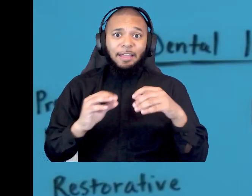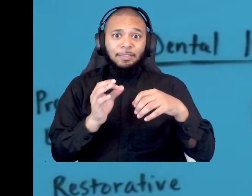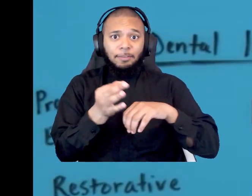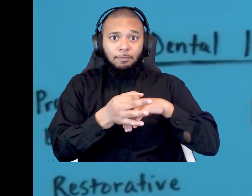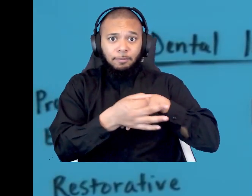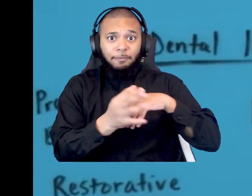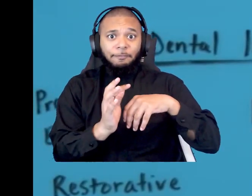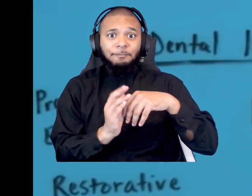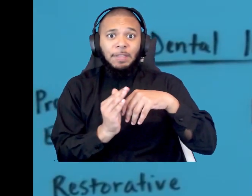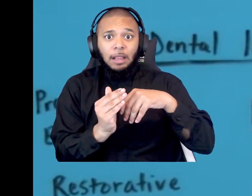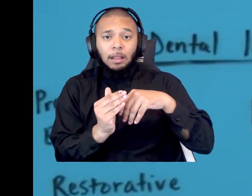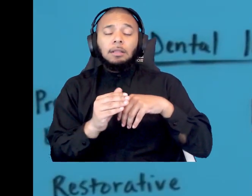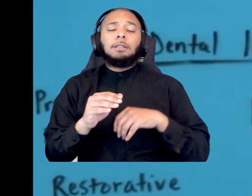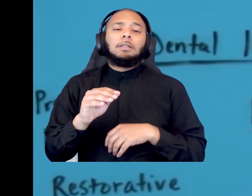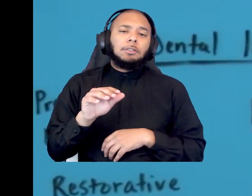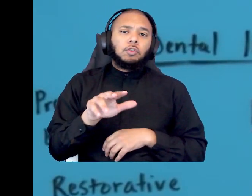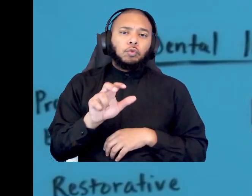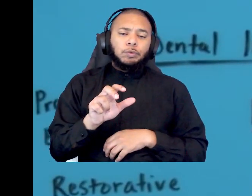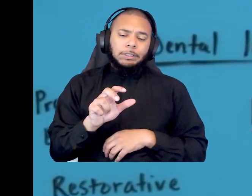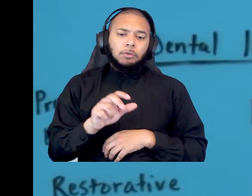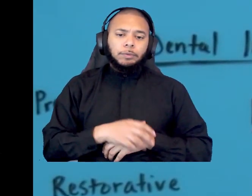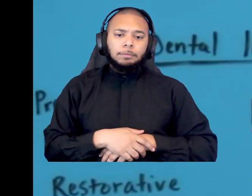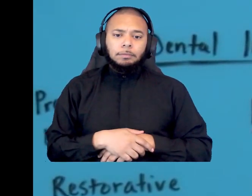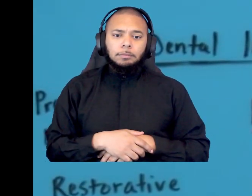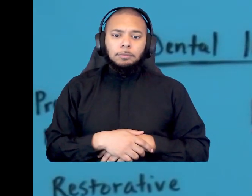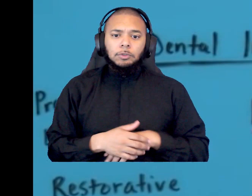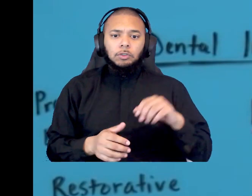150, 150, and 300 makes 600.